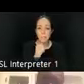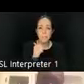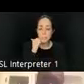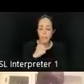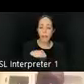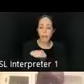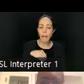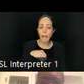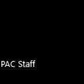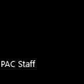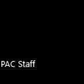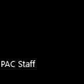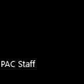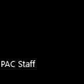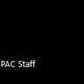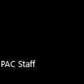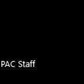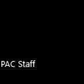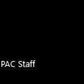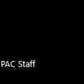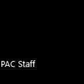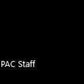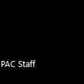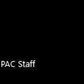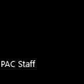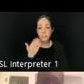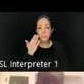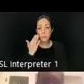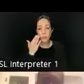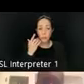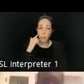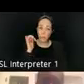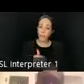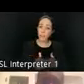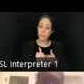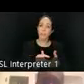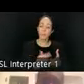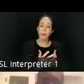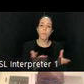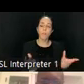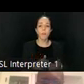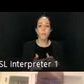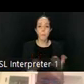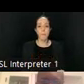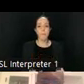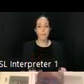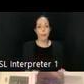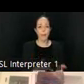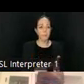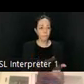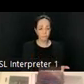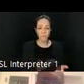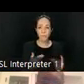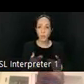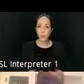I think that plays into some of the problems why we are where we are right now. I mean, obviously that has to play in. They're human too,